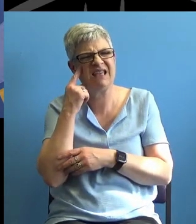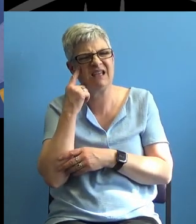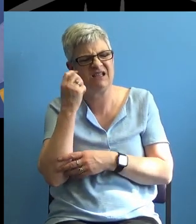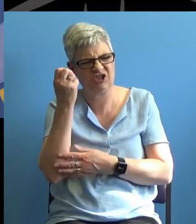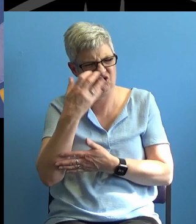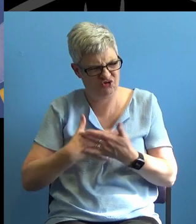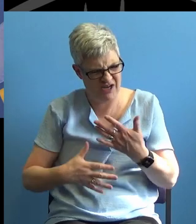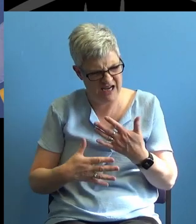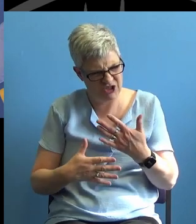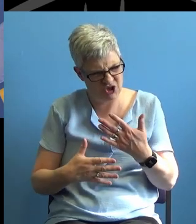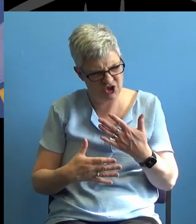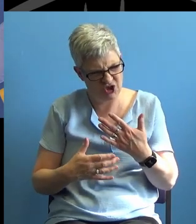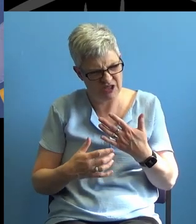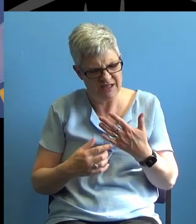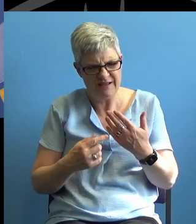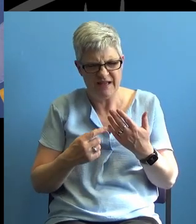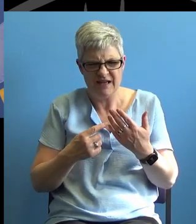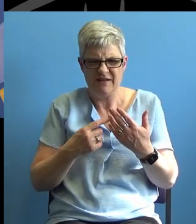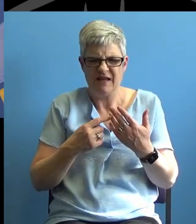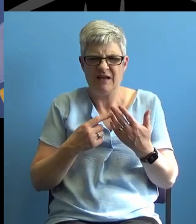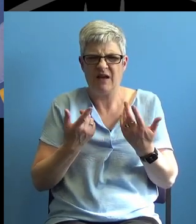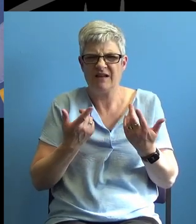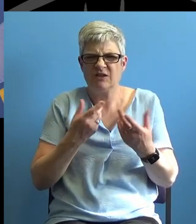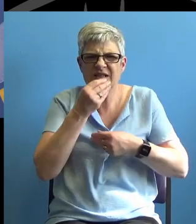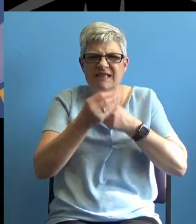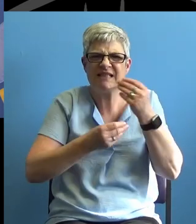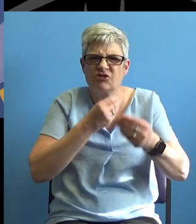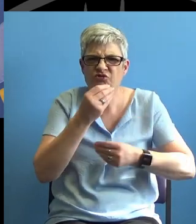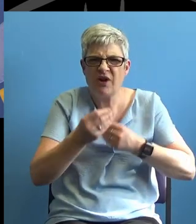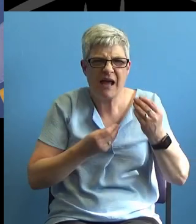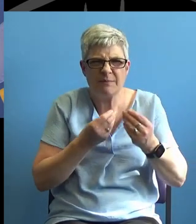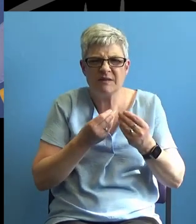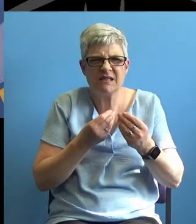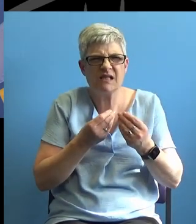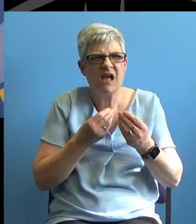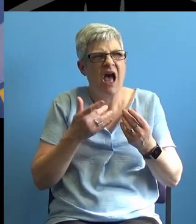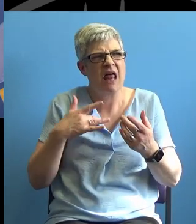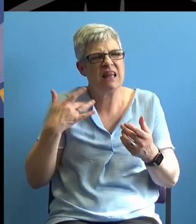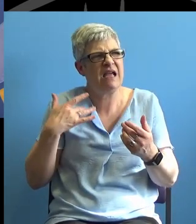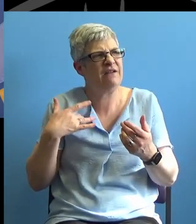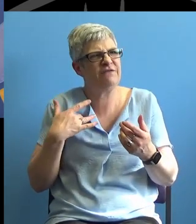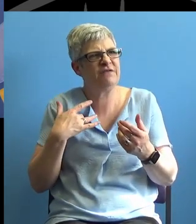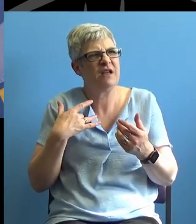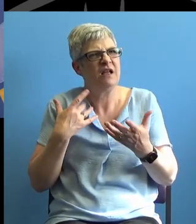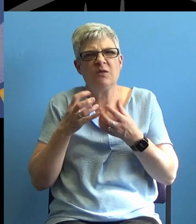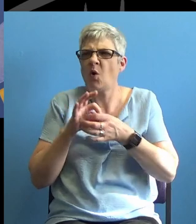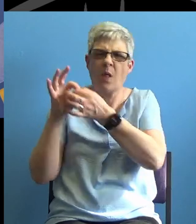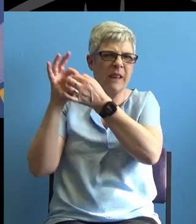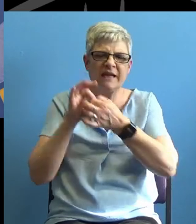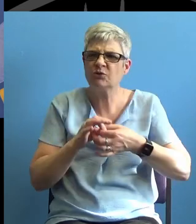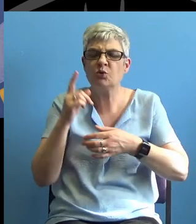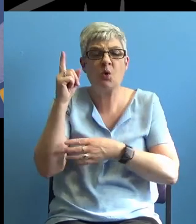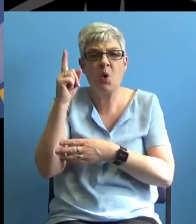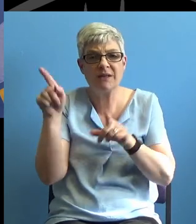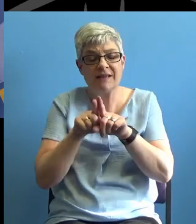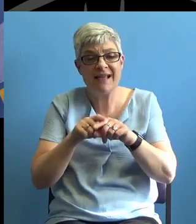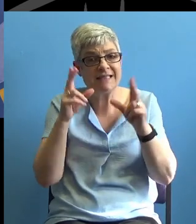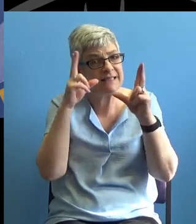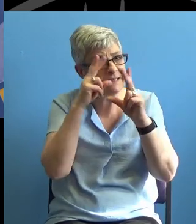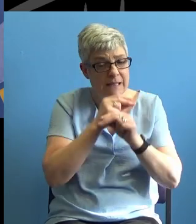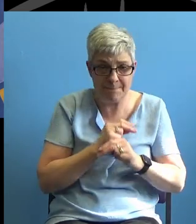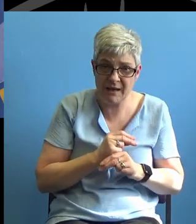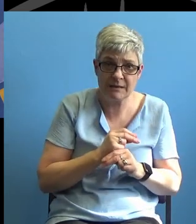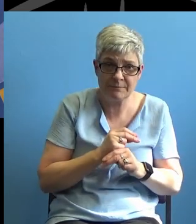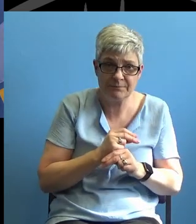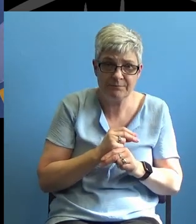bit strange that he describes the ungodly life as sleeping, verse 6. So